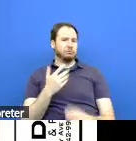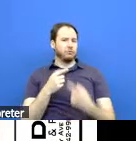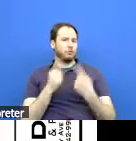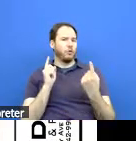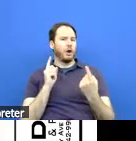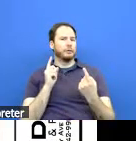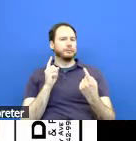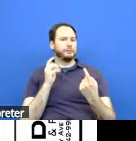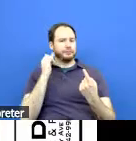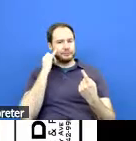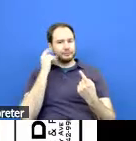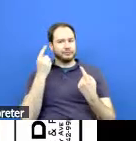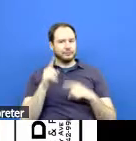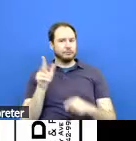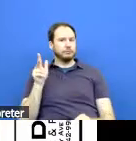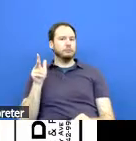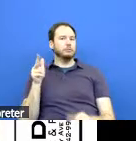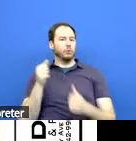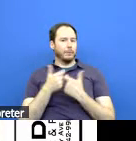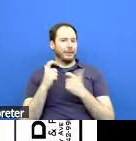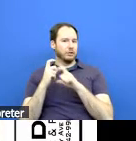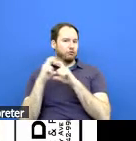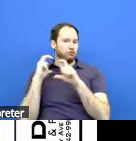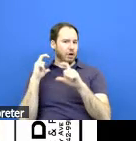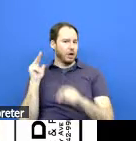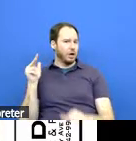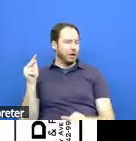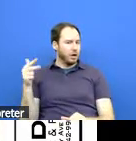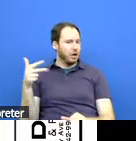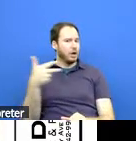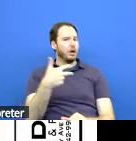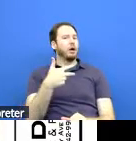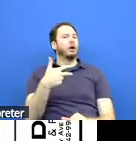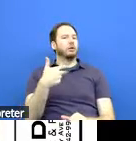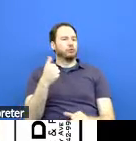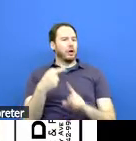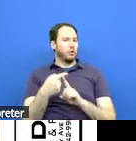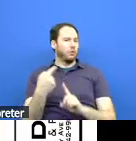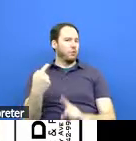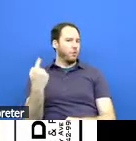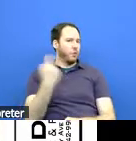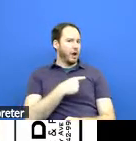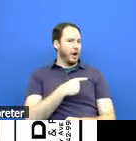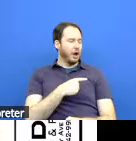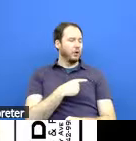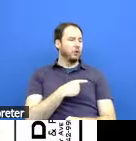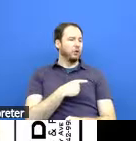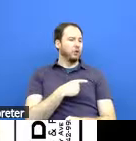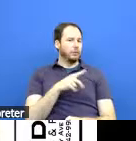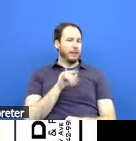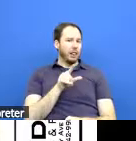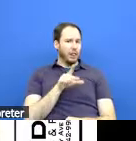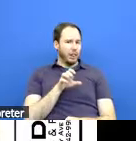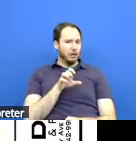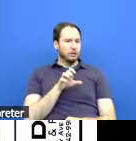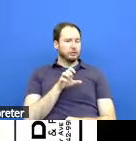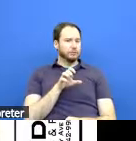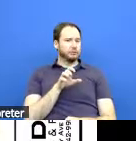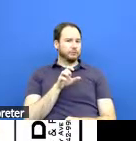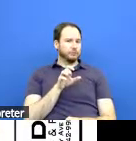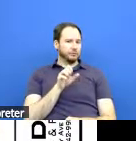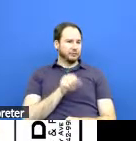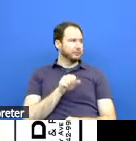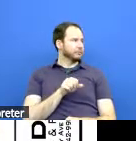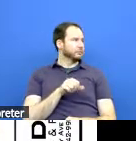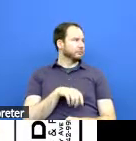across. So if they're coming out with a large truck and trying to make a left to go down Pinnacle South.